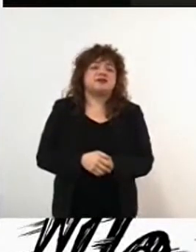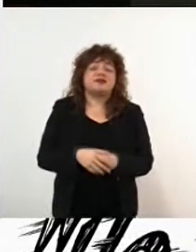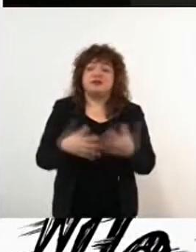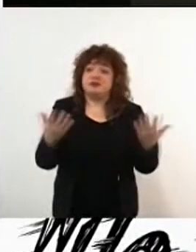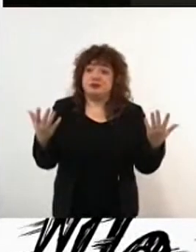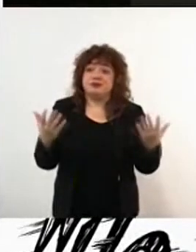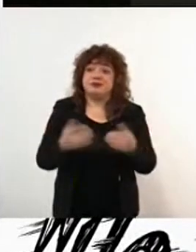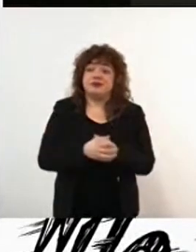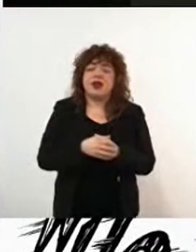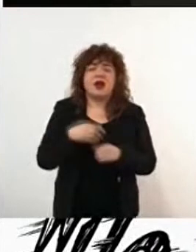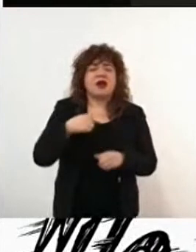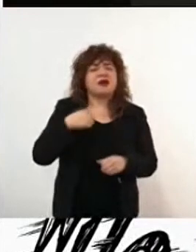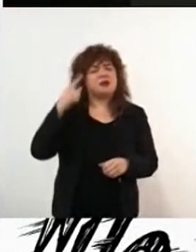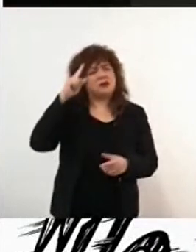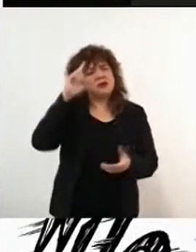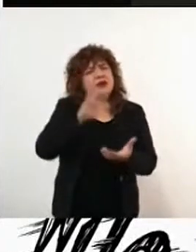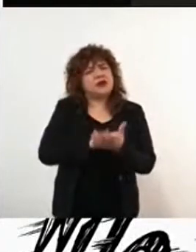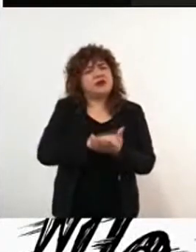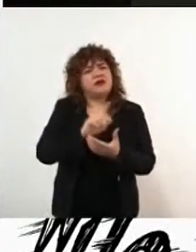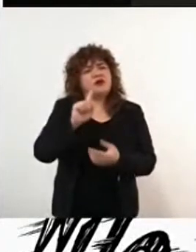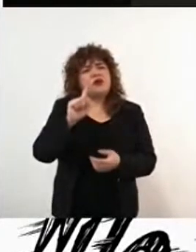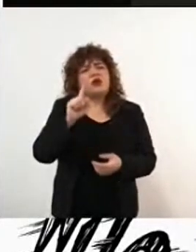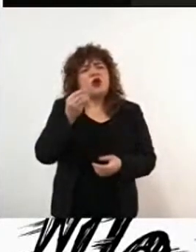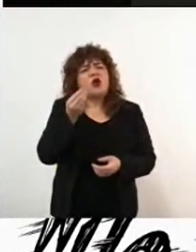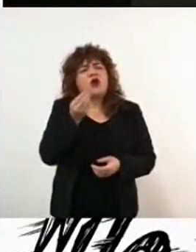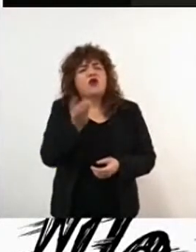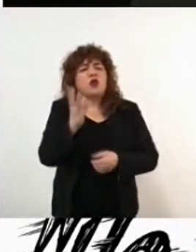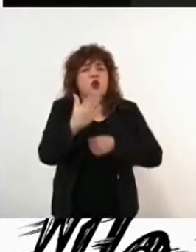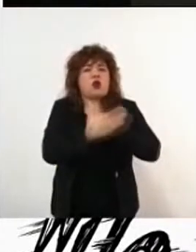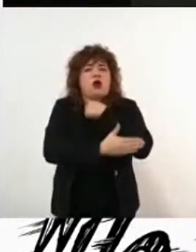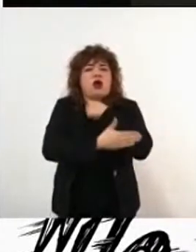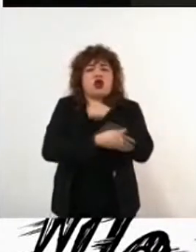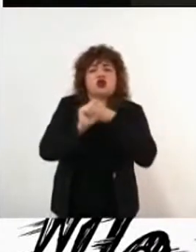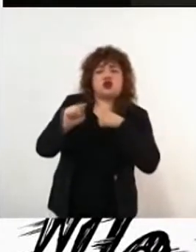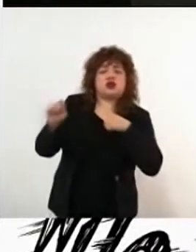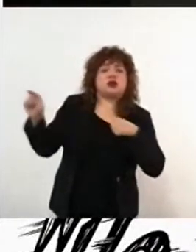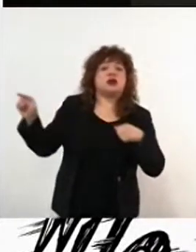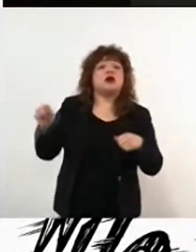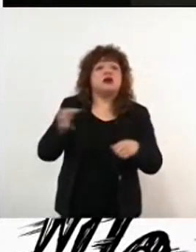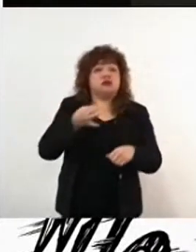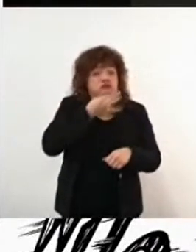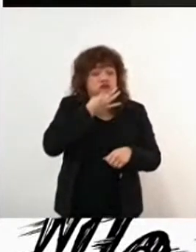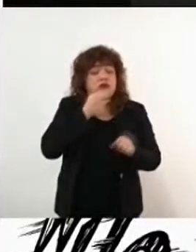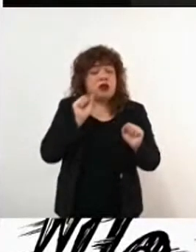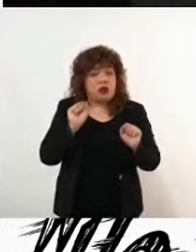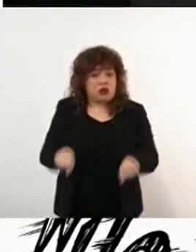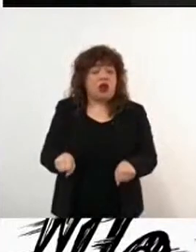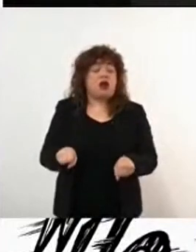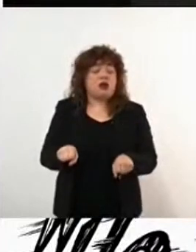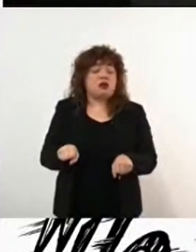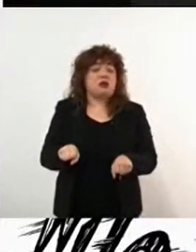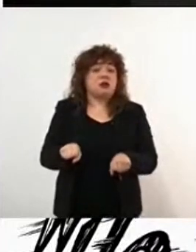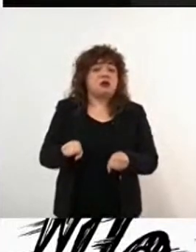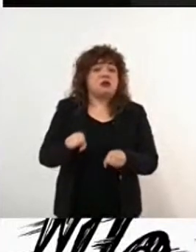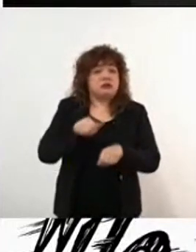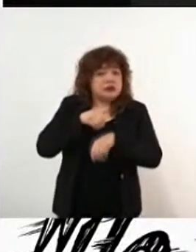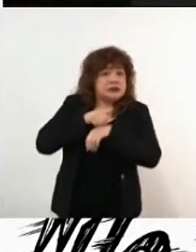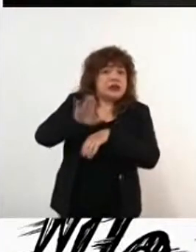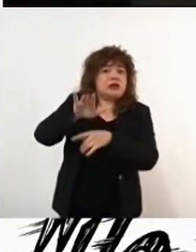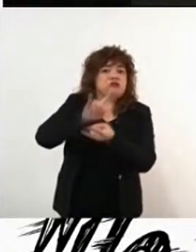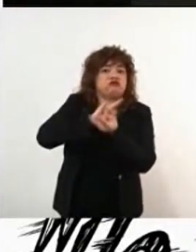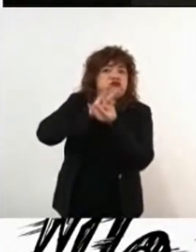there's only, I think, a couple of handfuls of countries that have the capability of sending satellites to